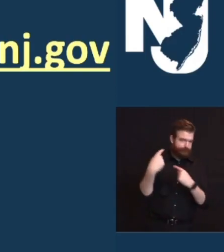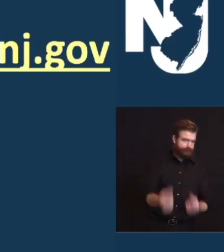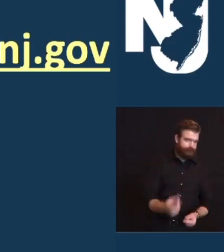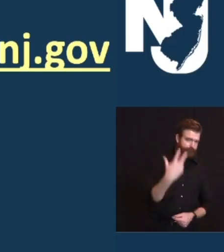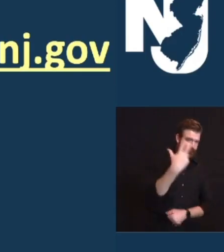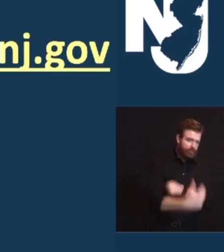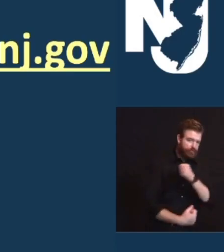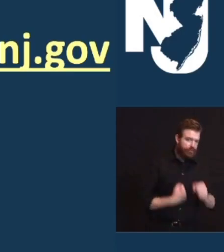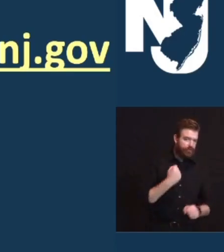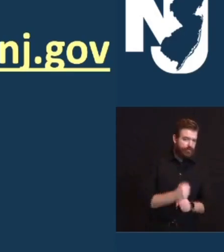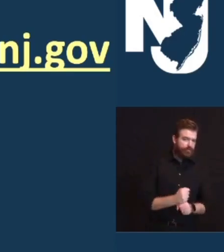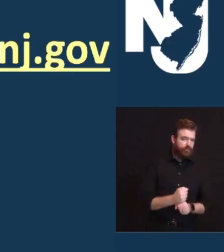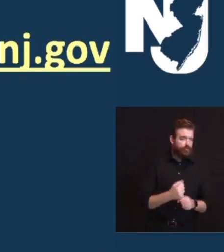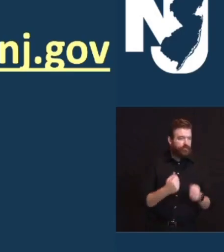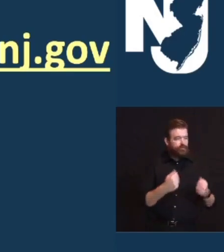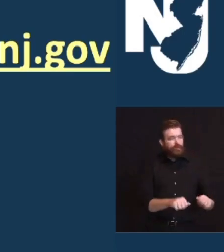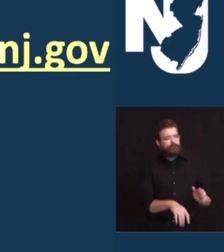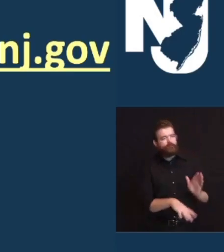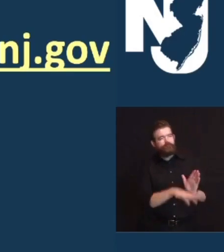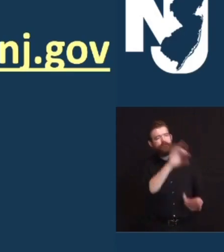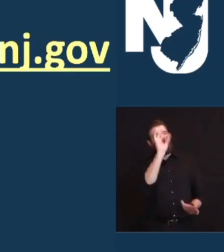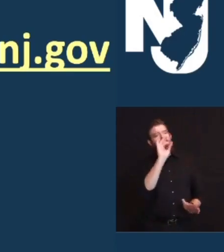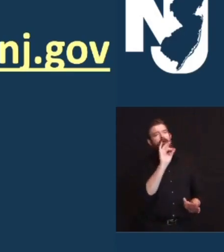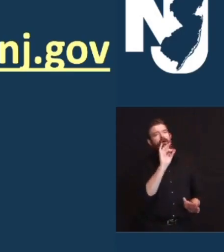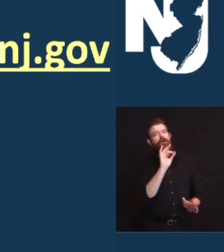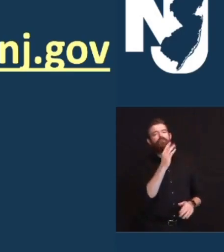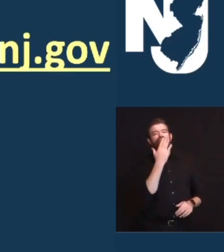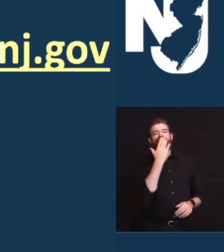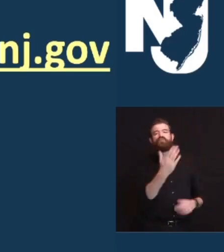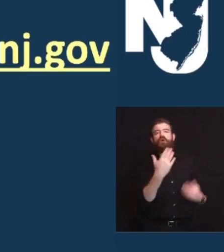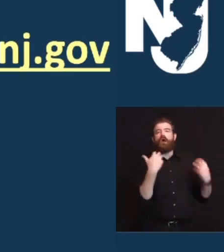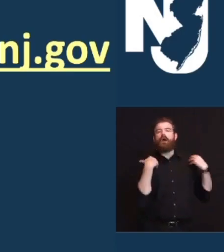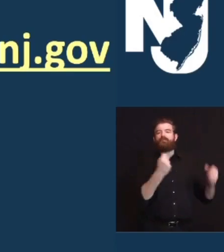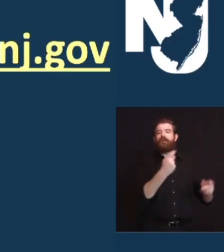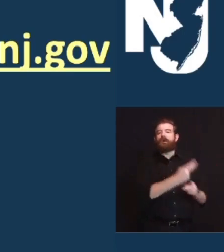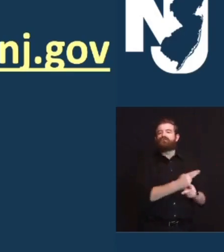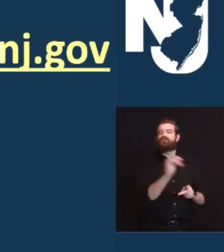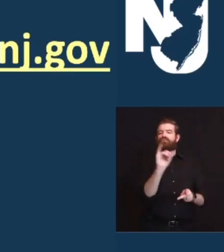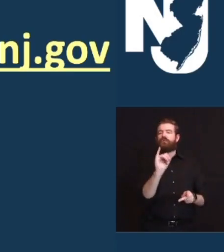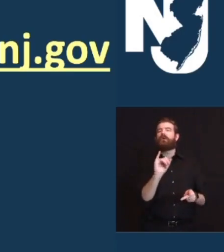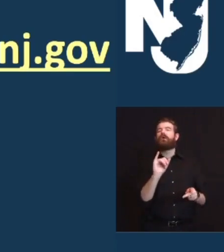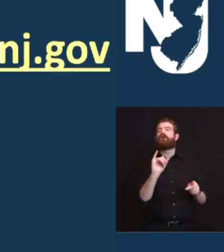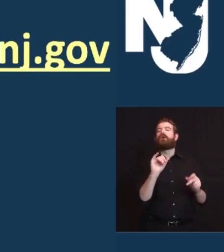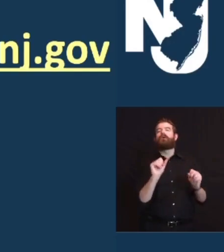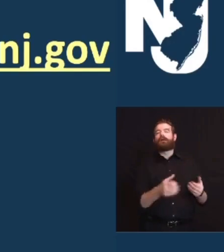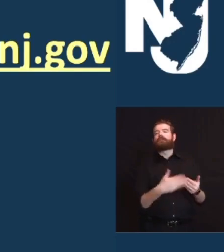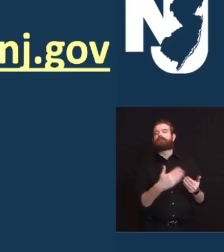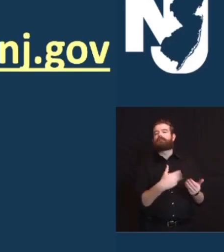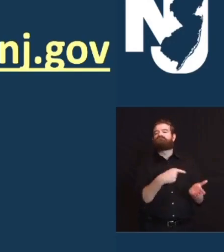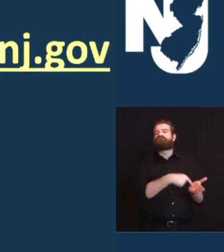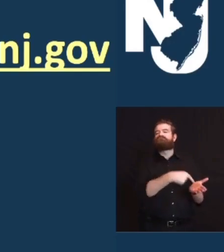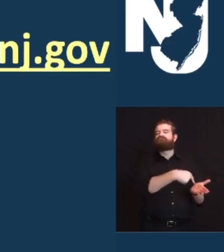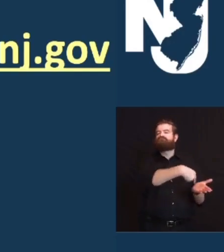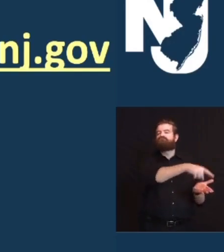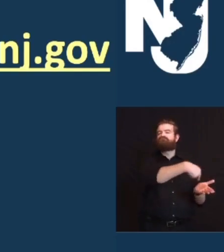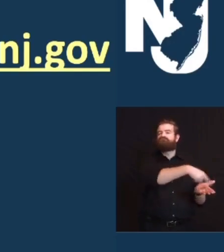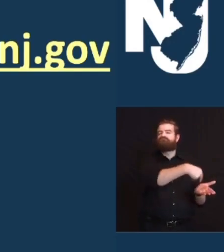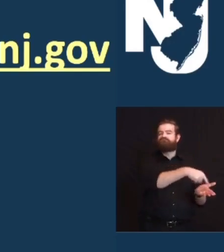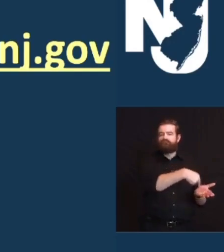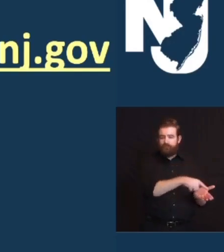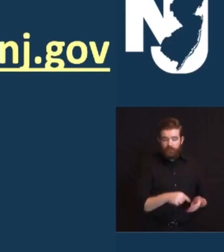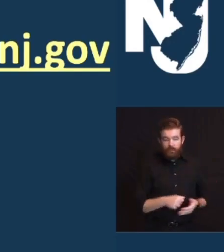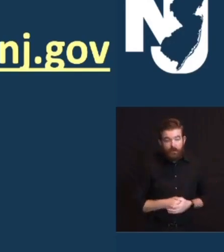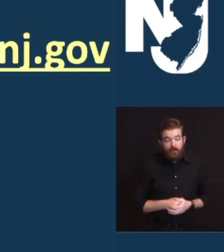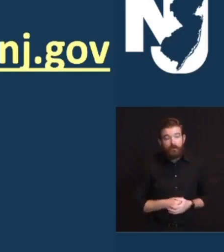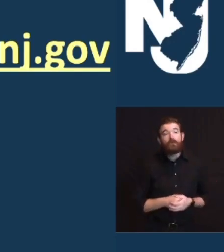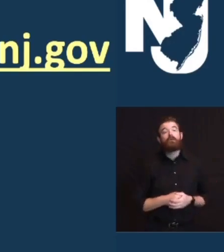care and coverage, and the past 7 months have proven the importance of having health care, for sure. Our new exchange could not